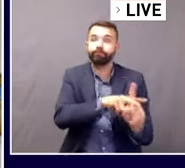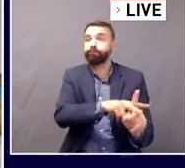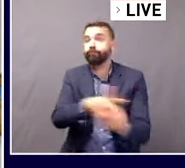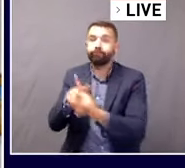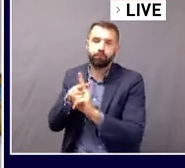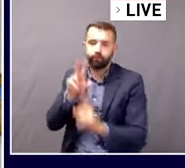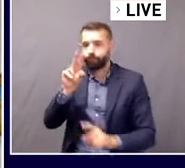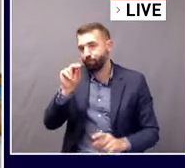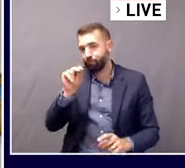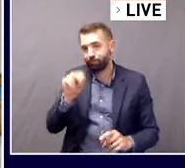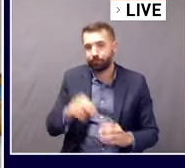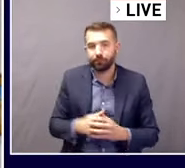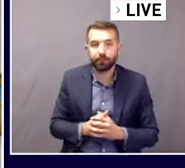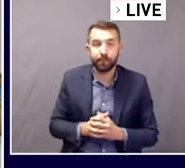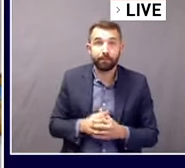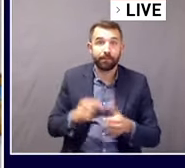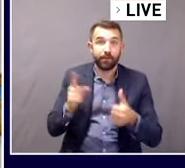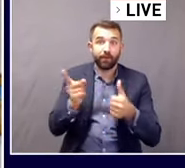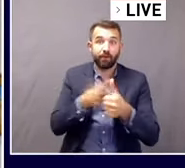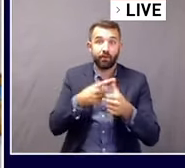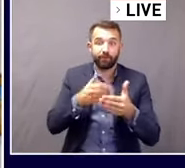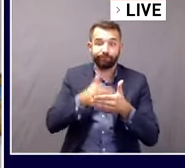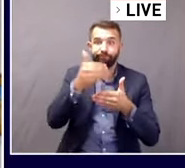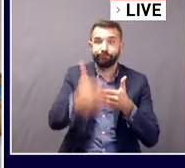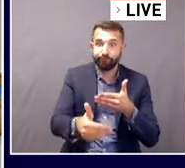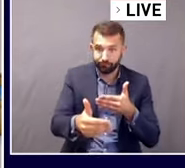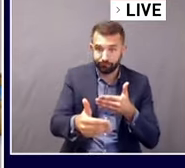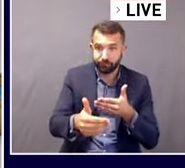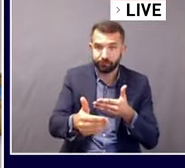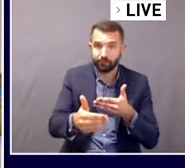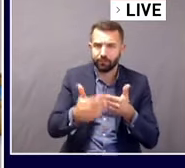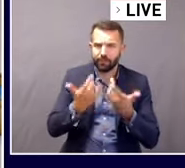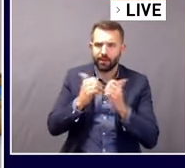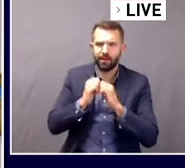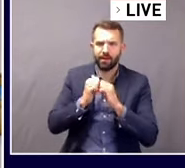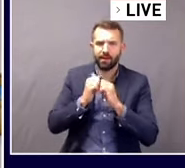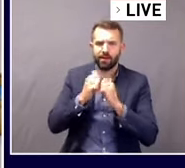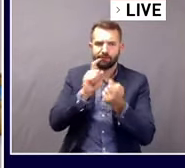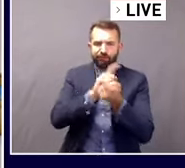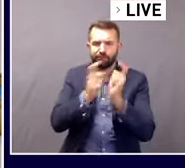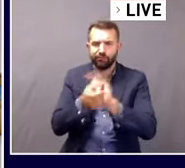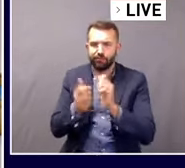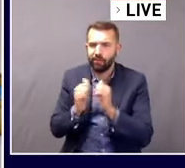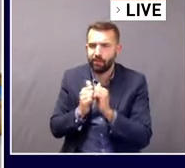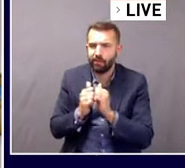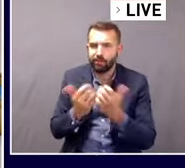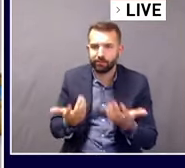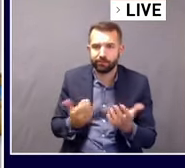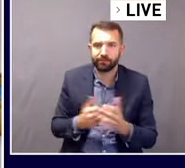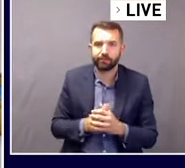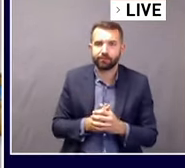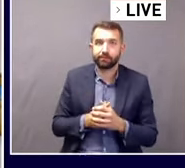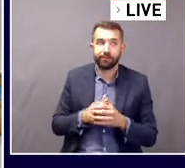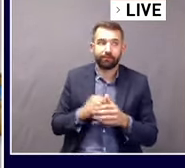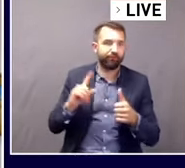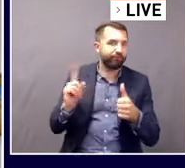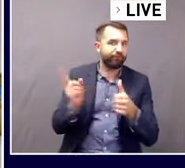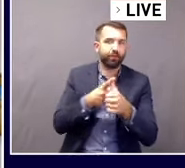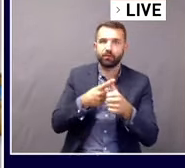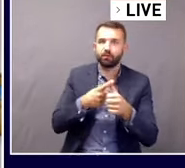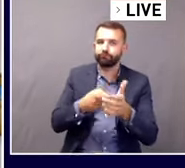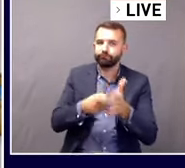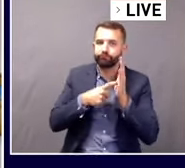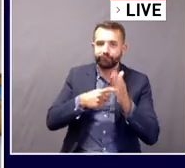of its impact on changing the course of the virus, step number one, the first place to start is at the individual